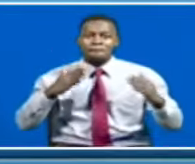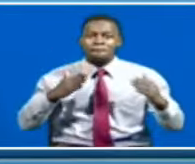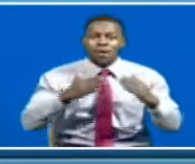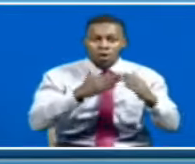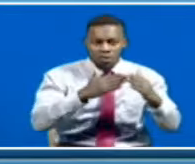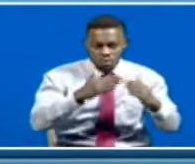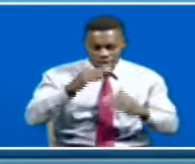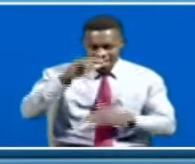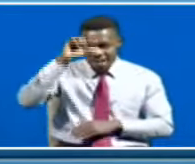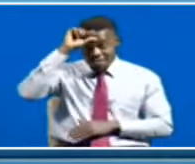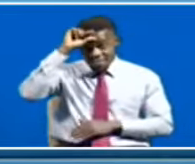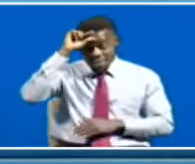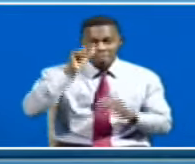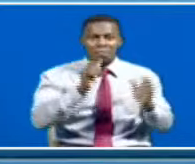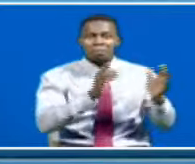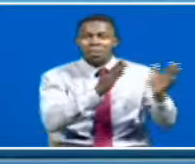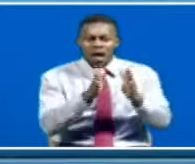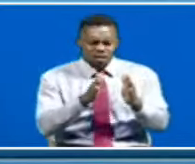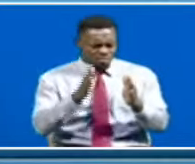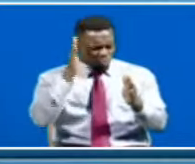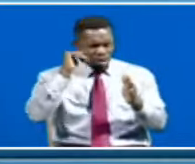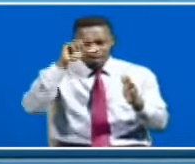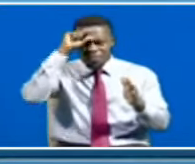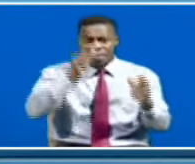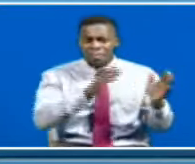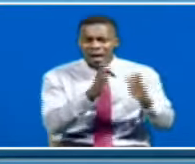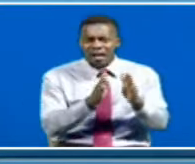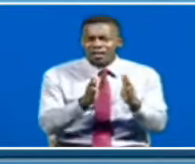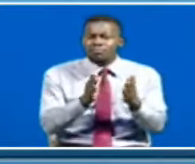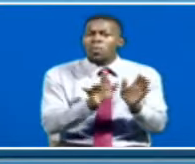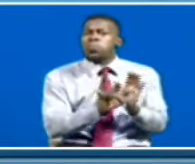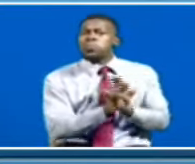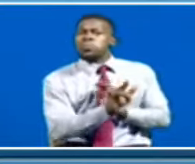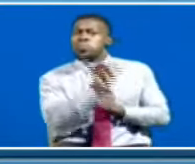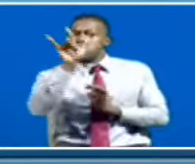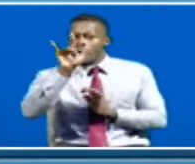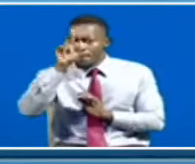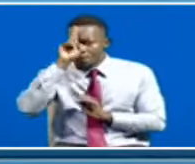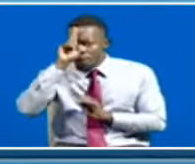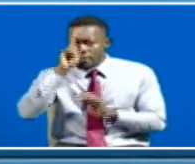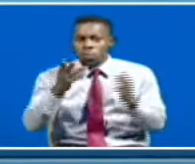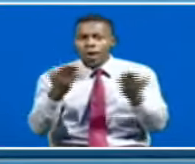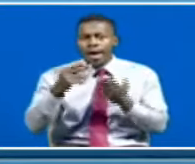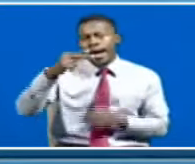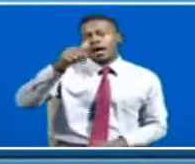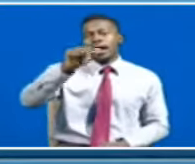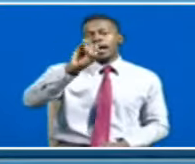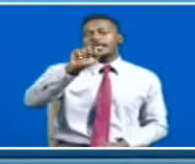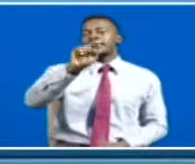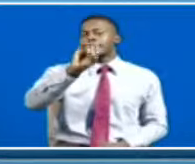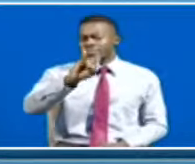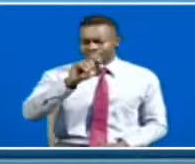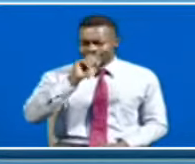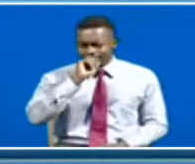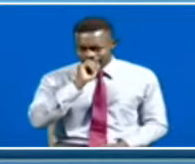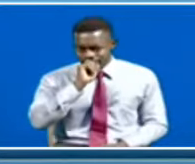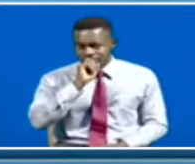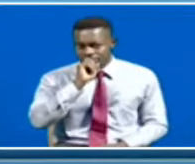police officers for peacekeeping mission to troubled Haiti. Justice Chacha Mwite has found that Haiti is not